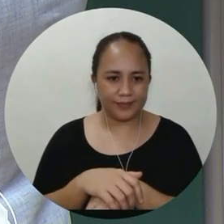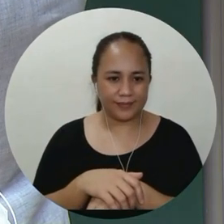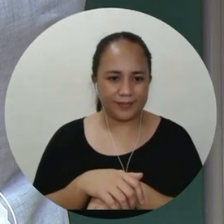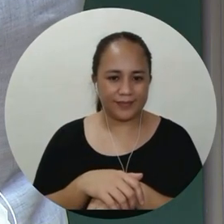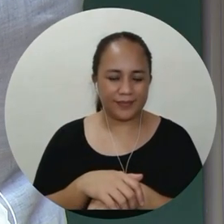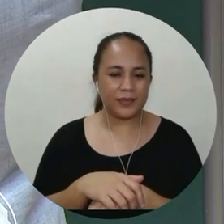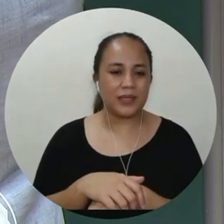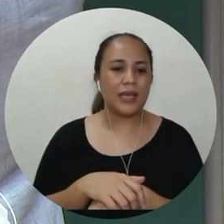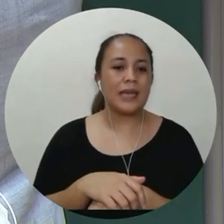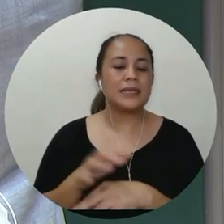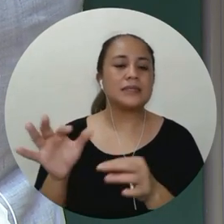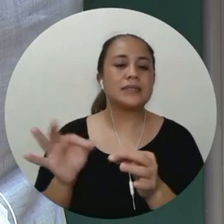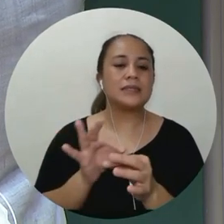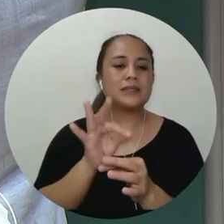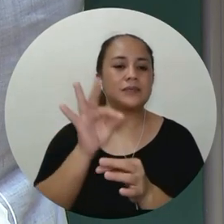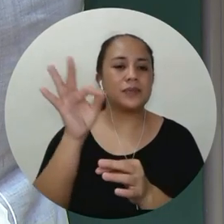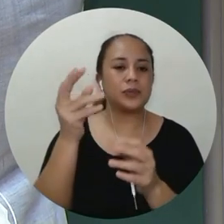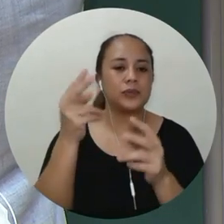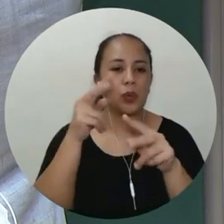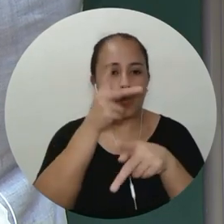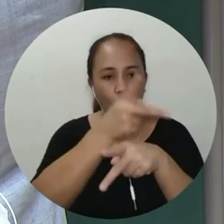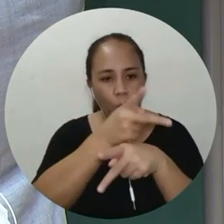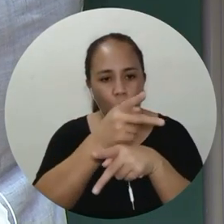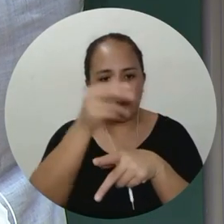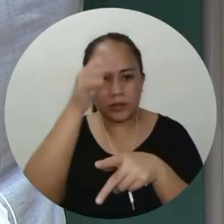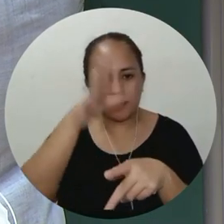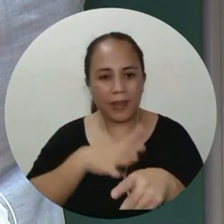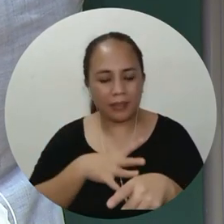the spiritual watchman.